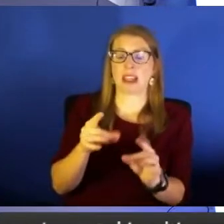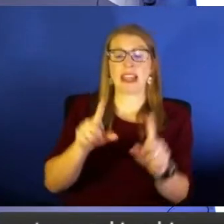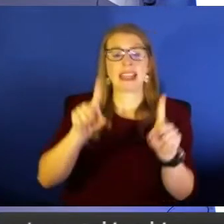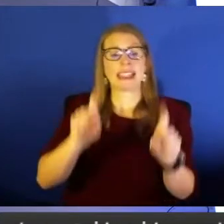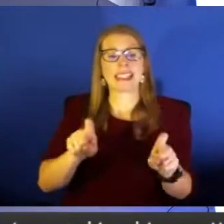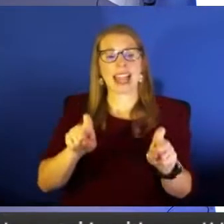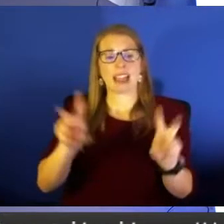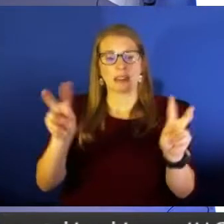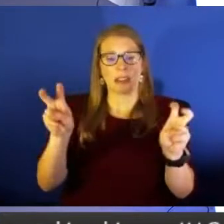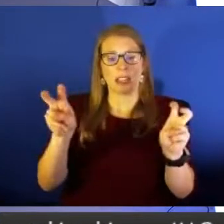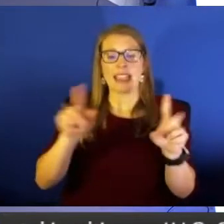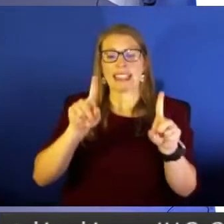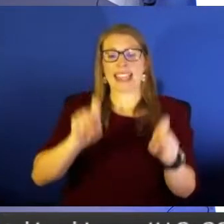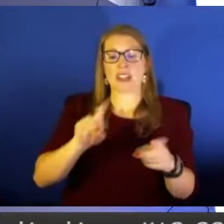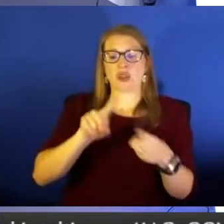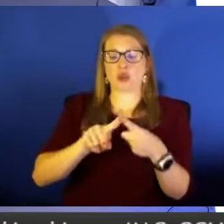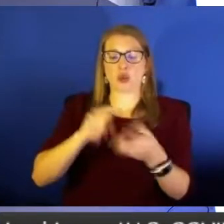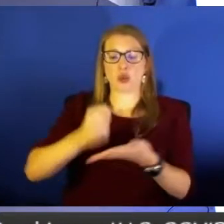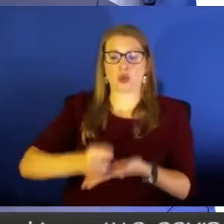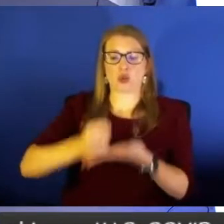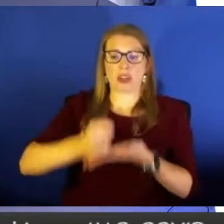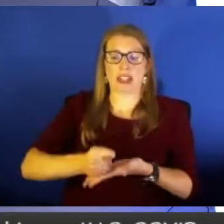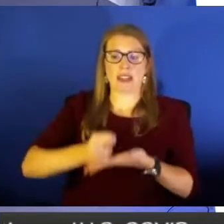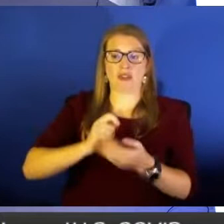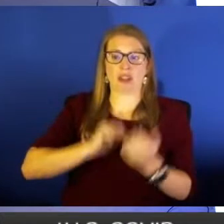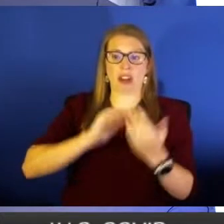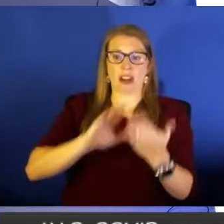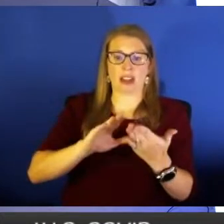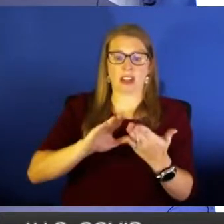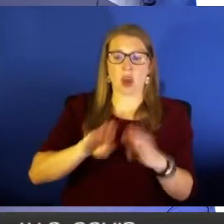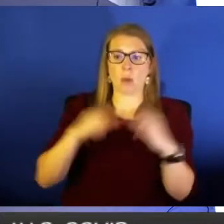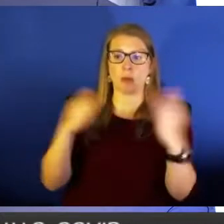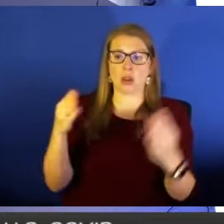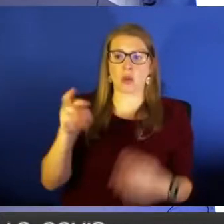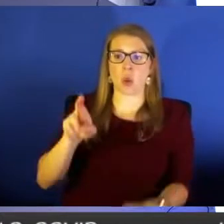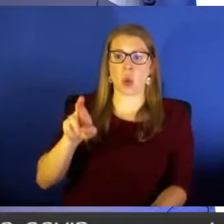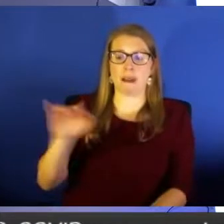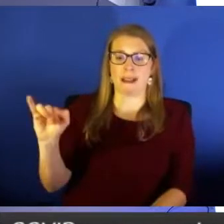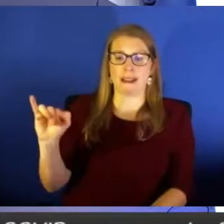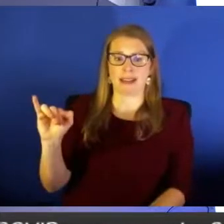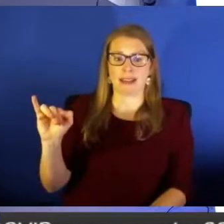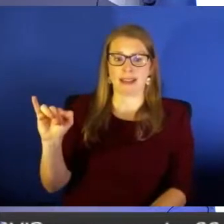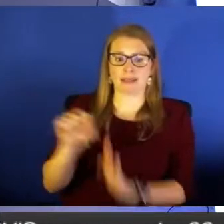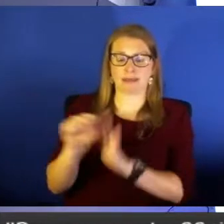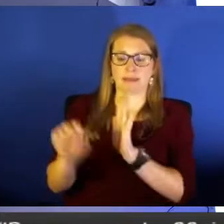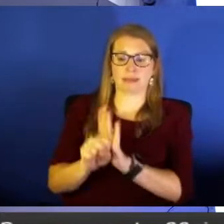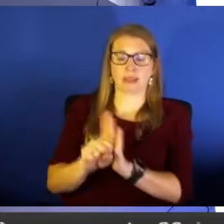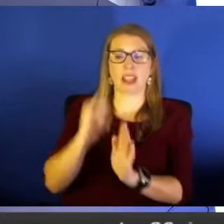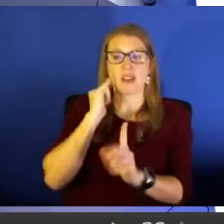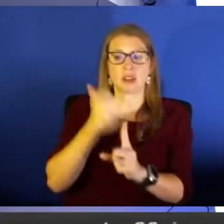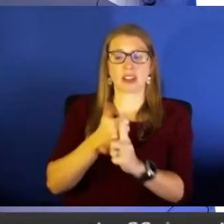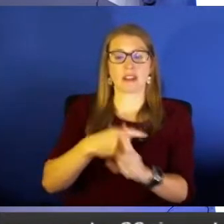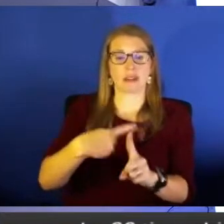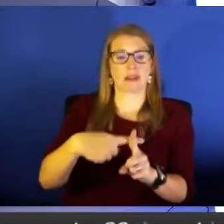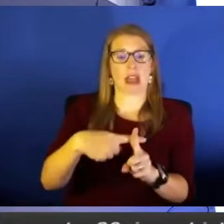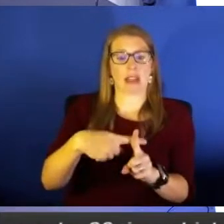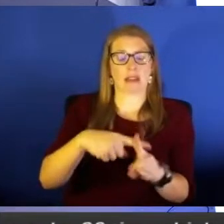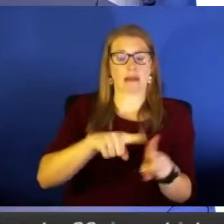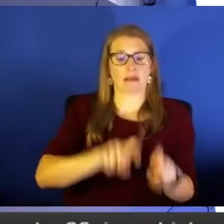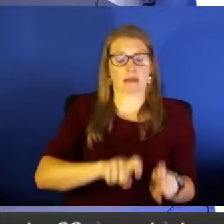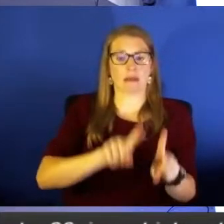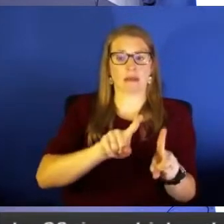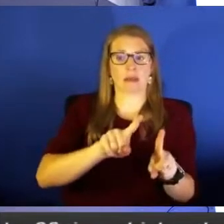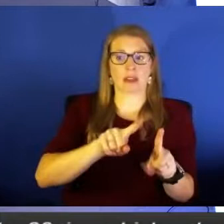heard about this in March. They've opened a clinic in Rhode Island. So test to treat is if you test positive, you can get immediate access to drugs